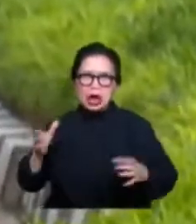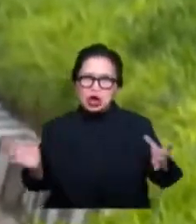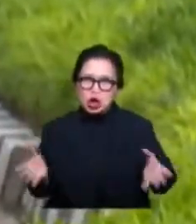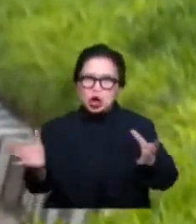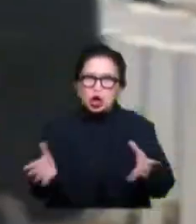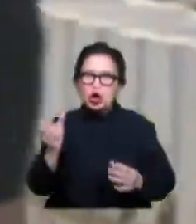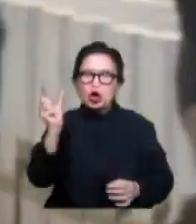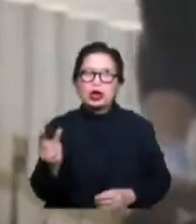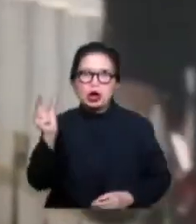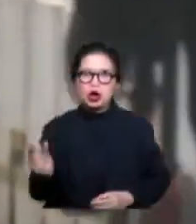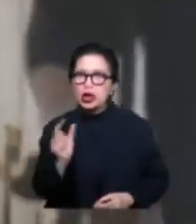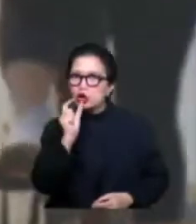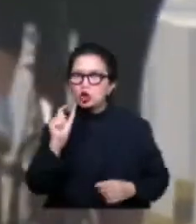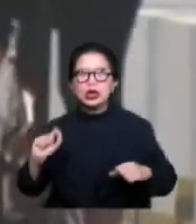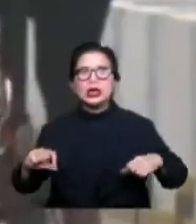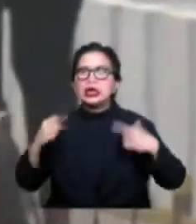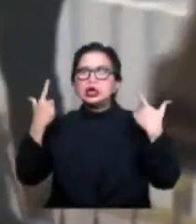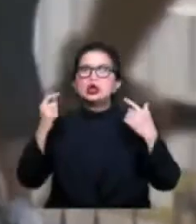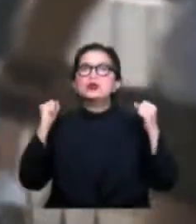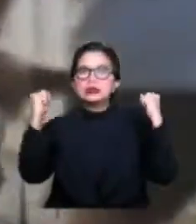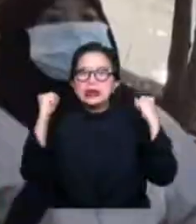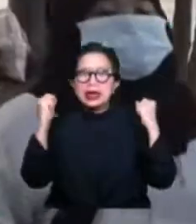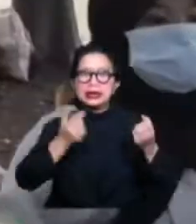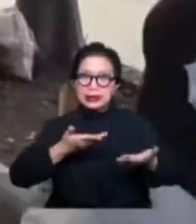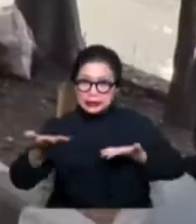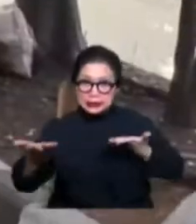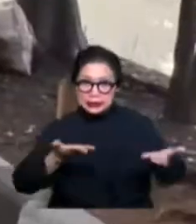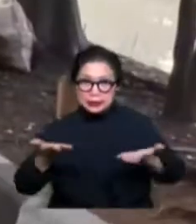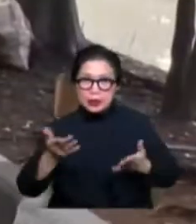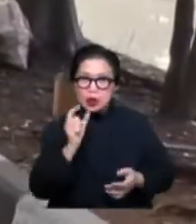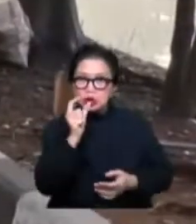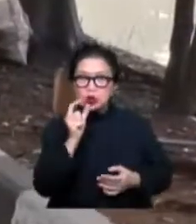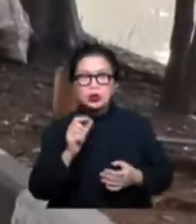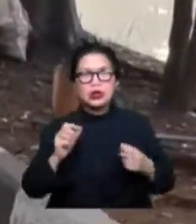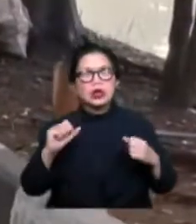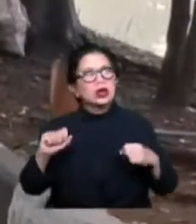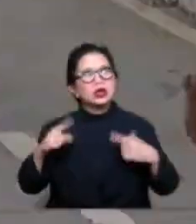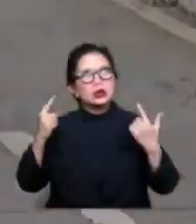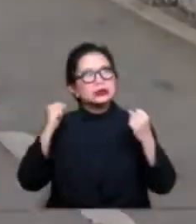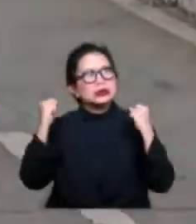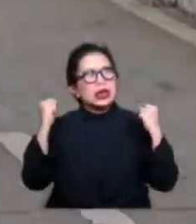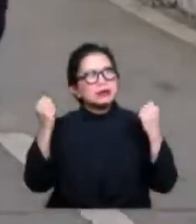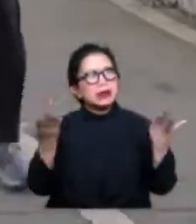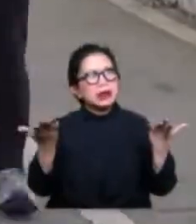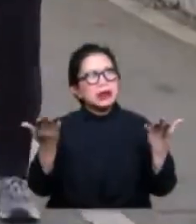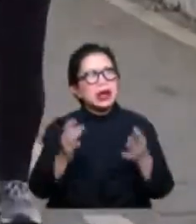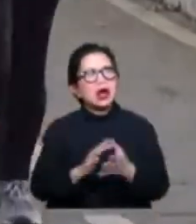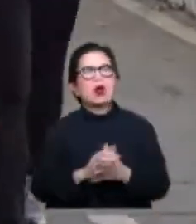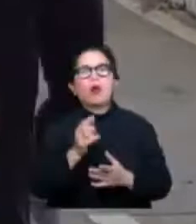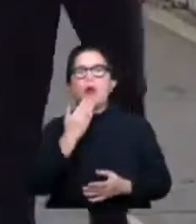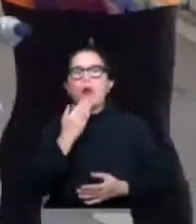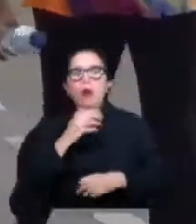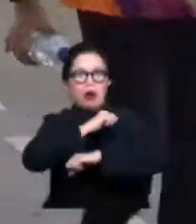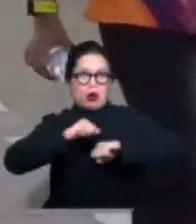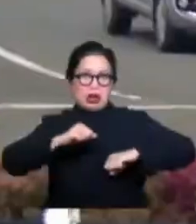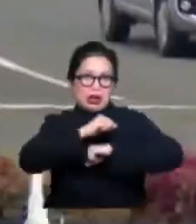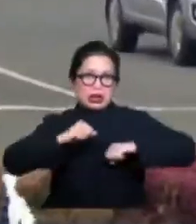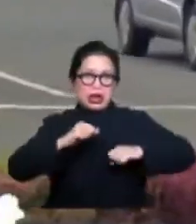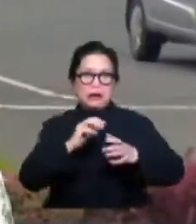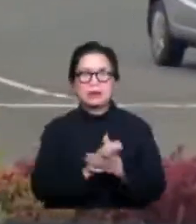healthy living patterns can be done by exercising, consuming fruits on daily basis, and getting adequate amount of